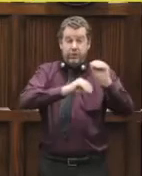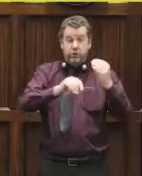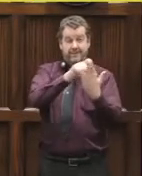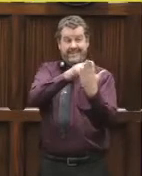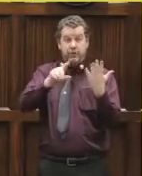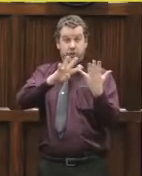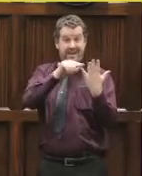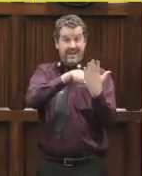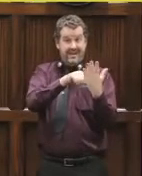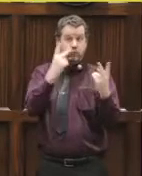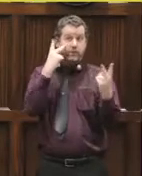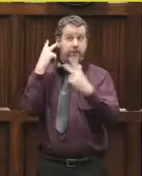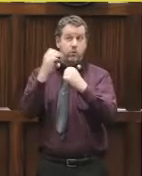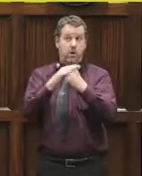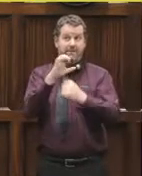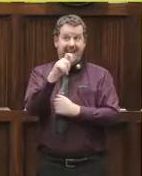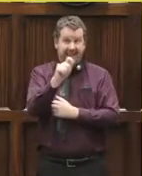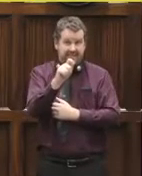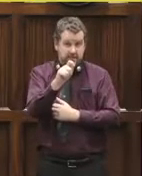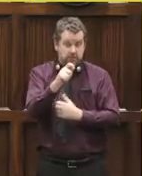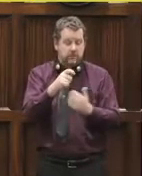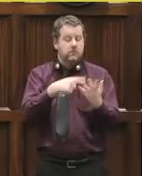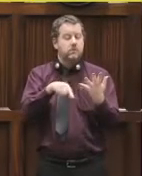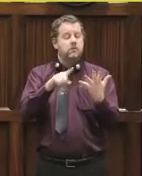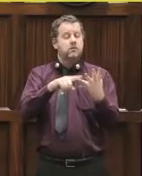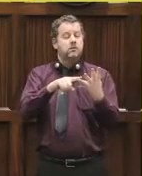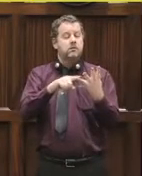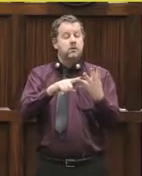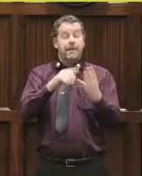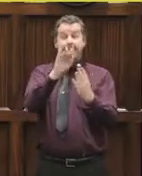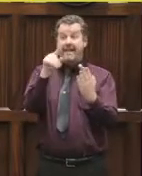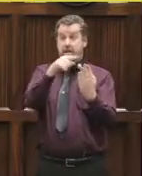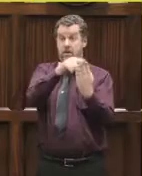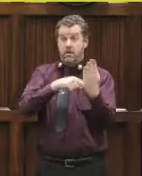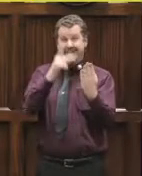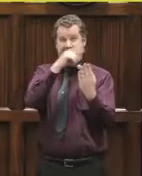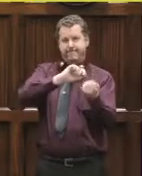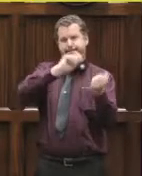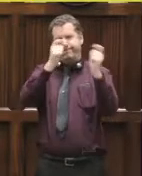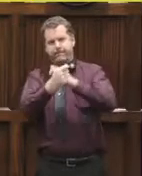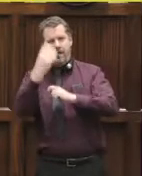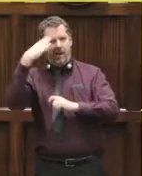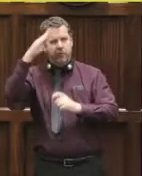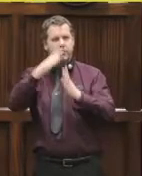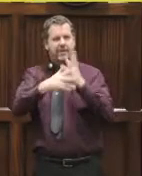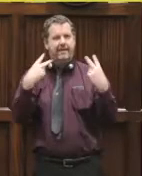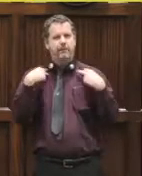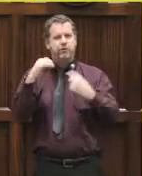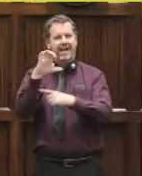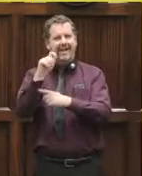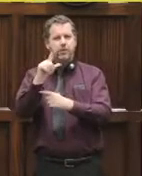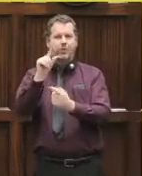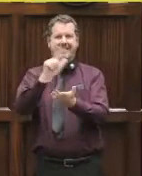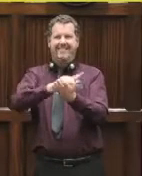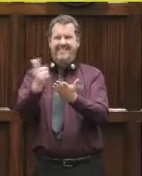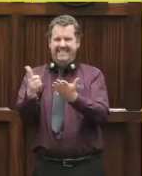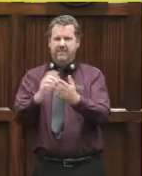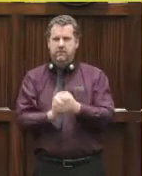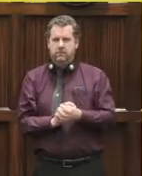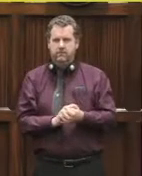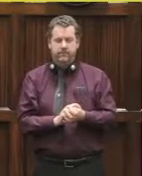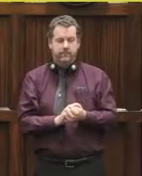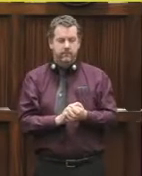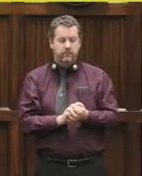9, review of the Act, and changing the name of the bill to Irish Sign Language Act 2017 as